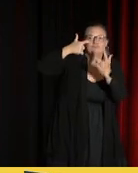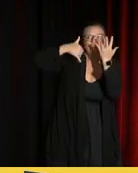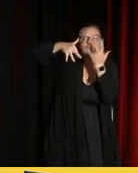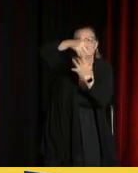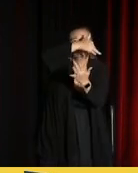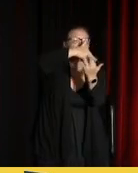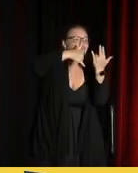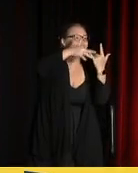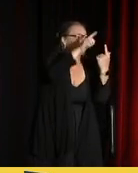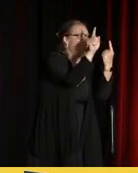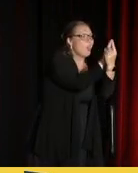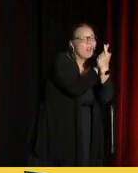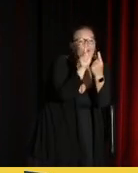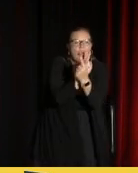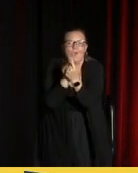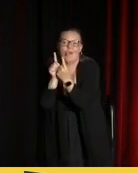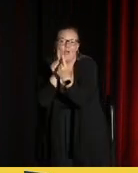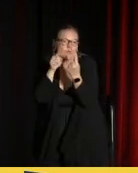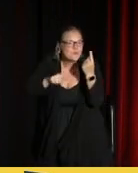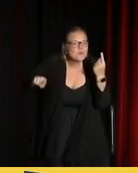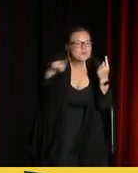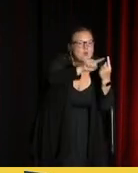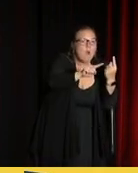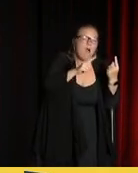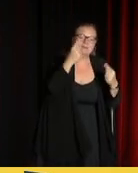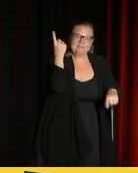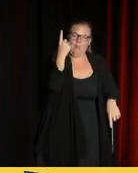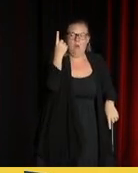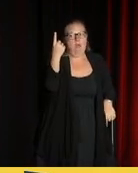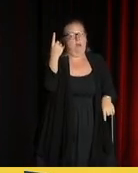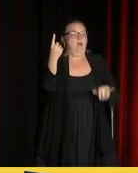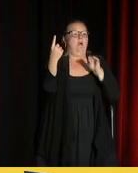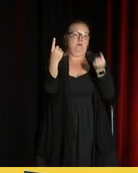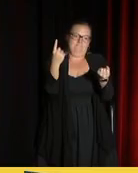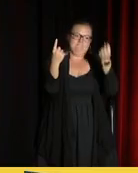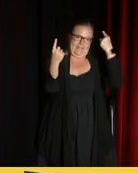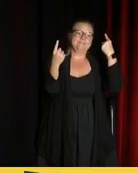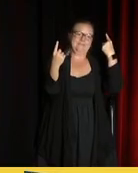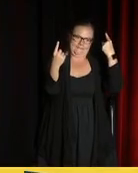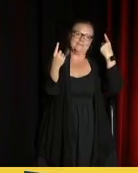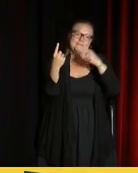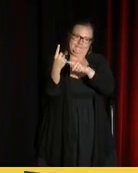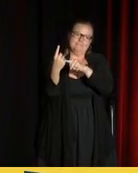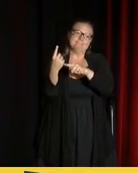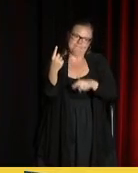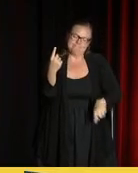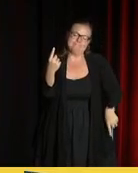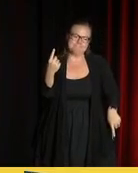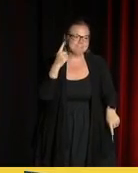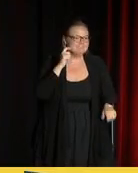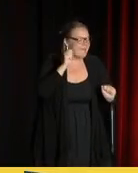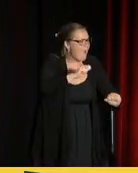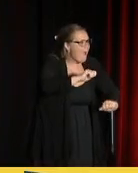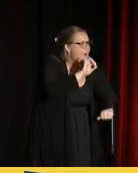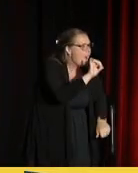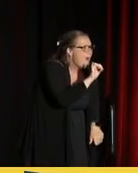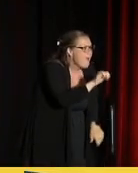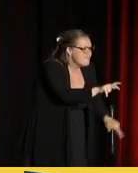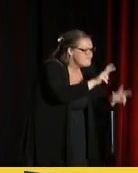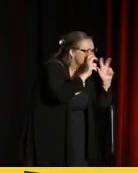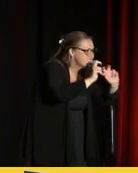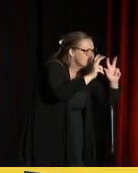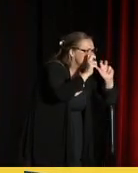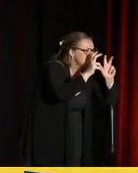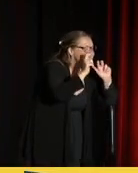event, interacting with the attendees, that this is somebody who gets it, it can listen to people